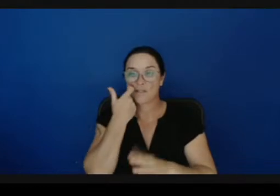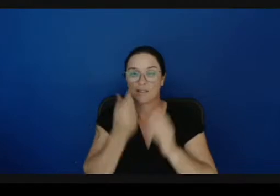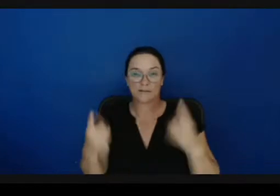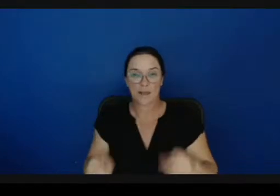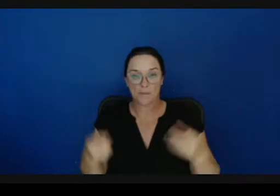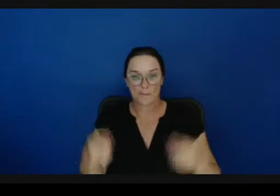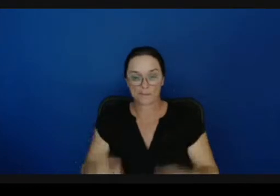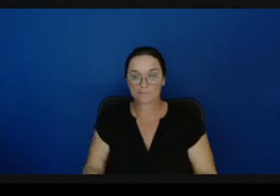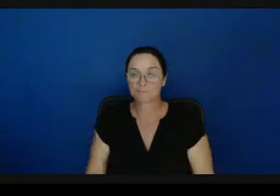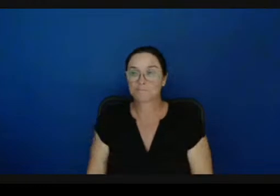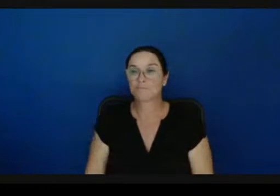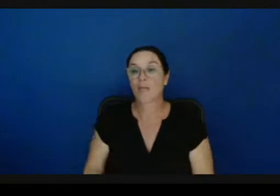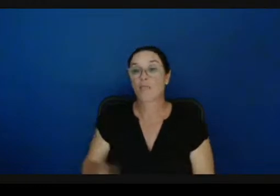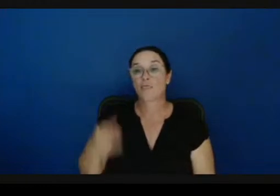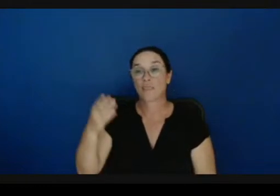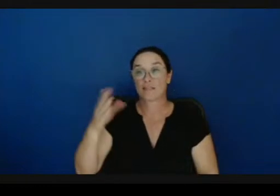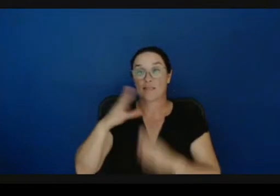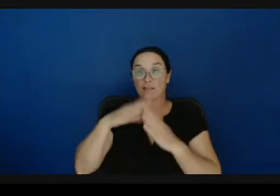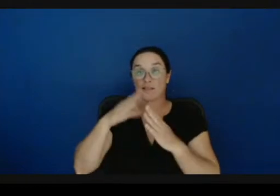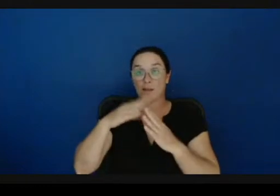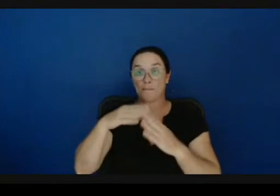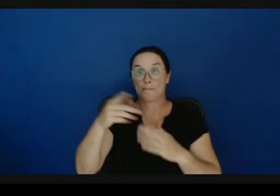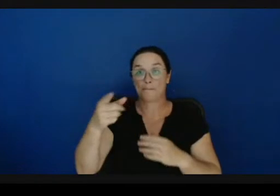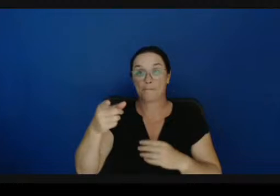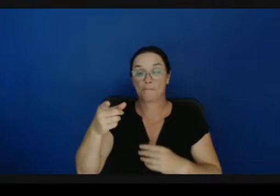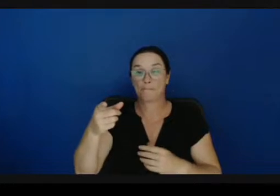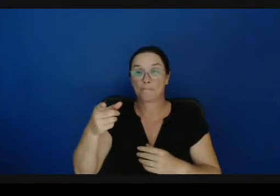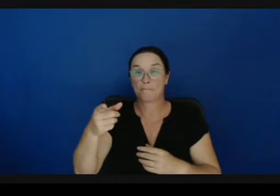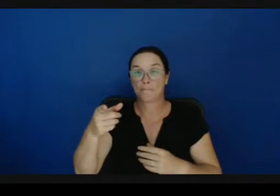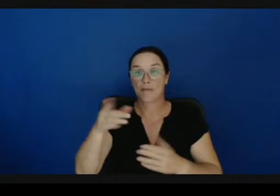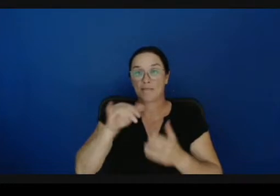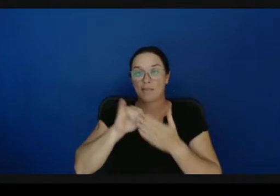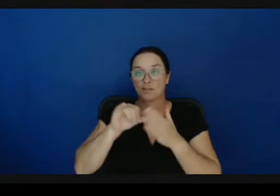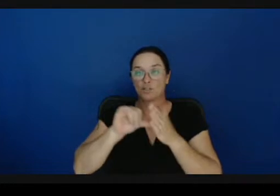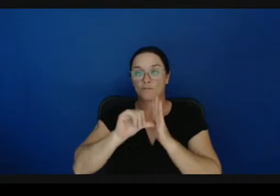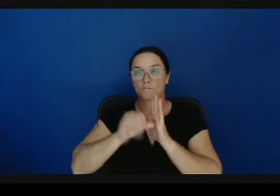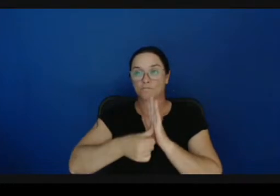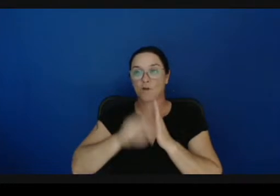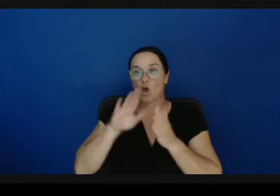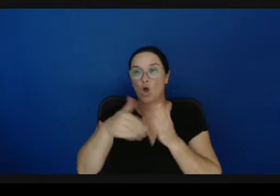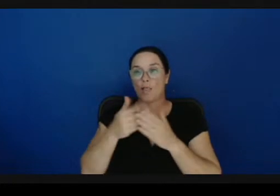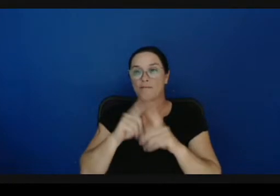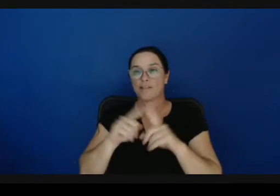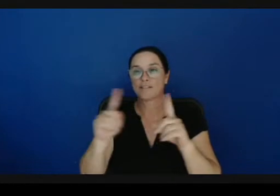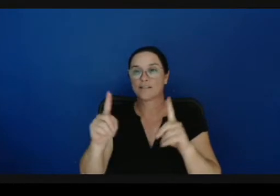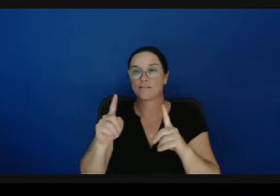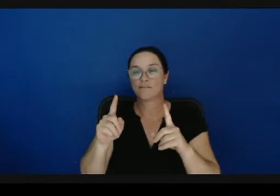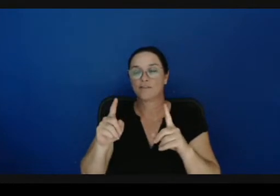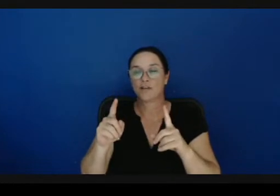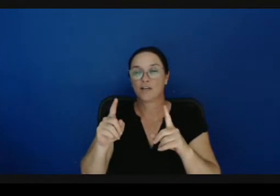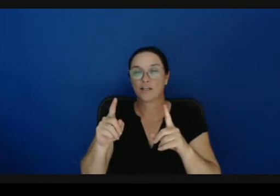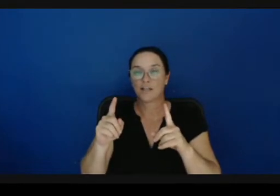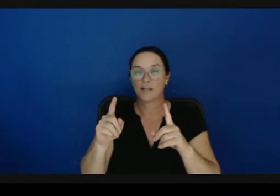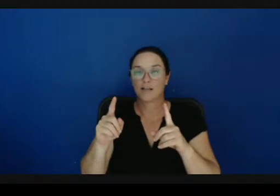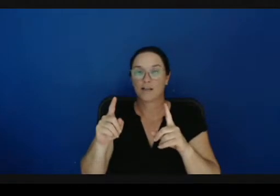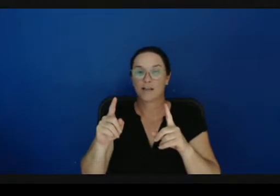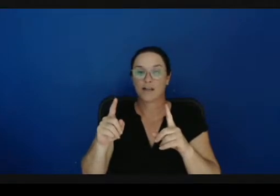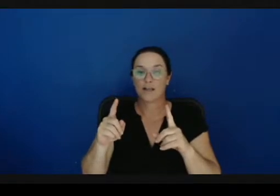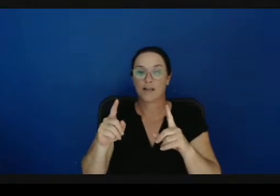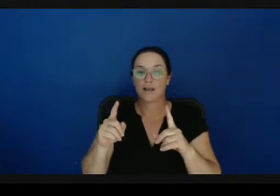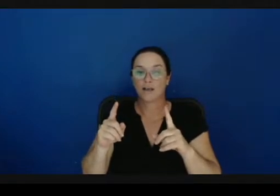And this one up here is just highlighting all the different fluid